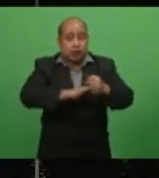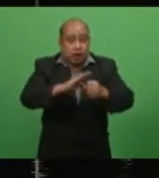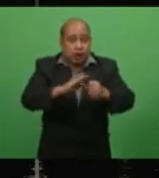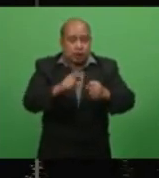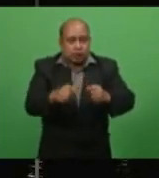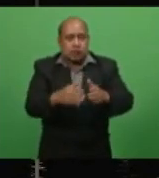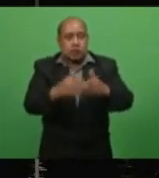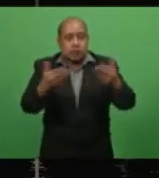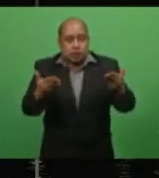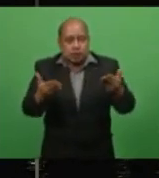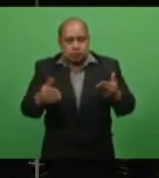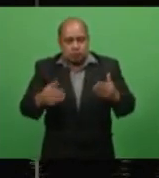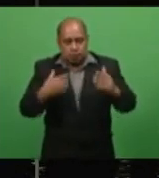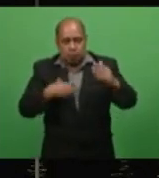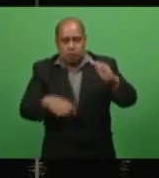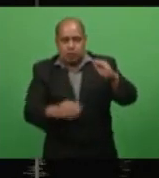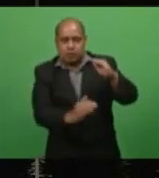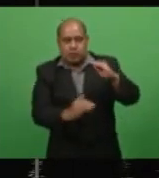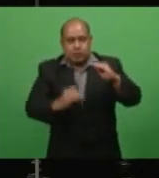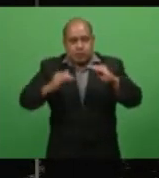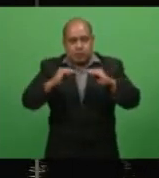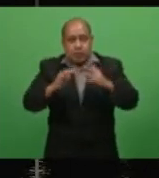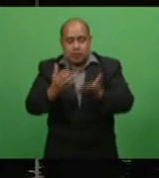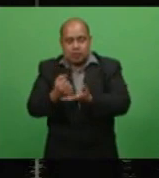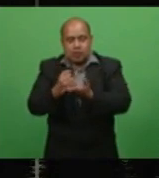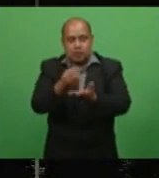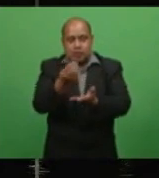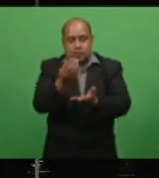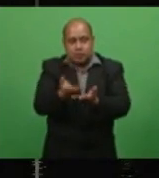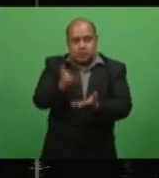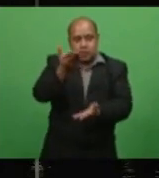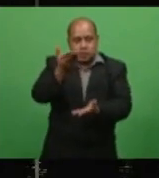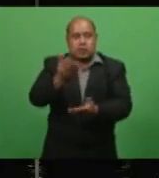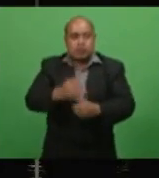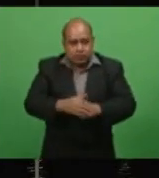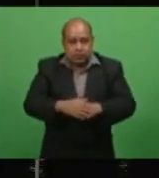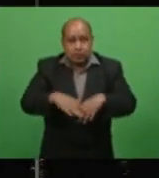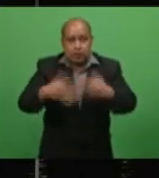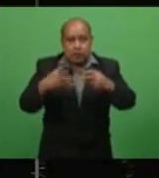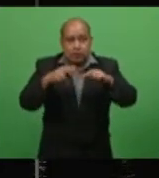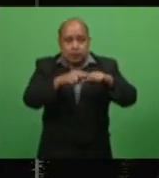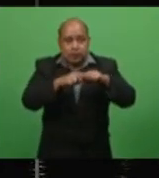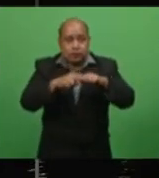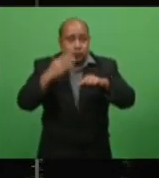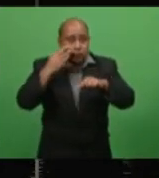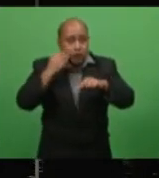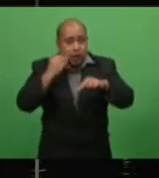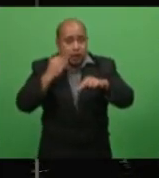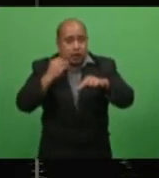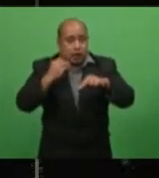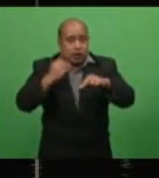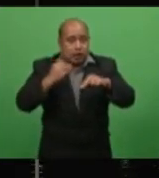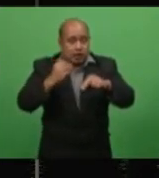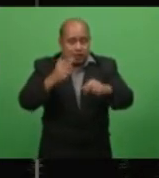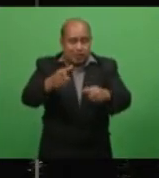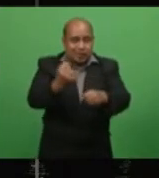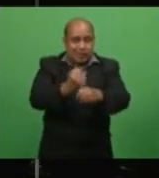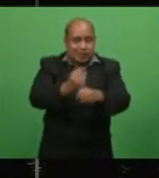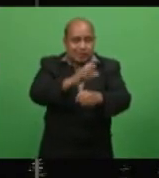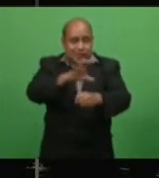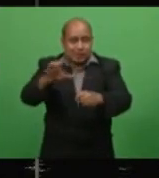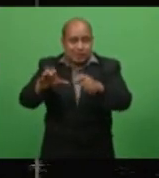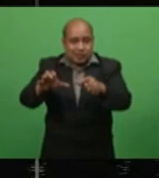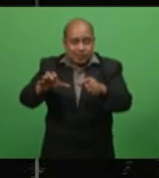economy. The Fiji Sugar Corporation had set the wheels in motion earlier this year by securing export markets in Europe and